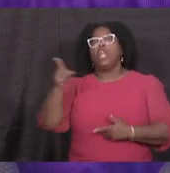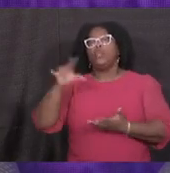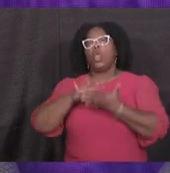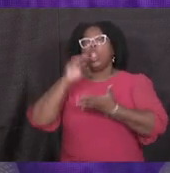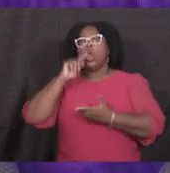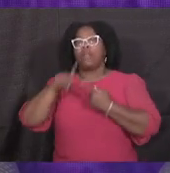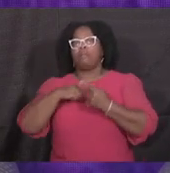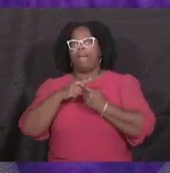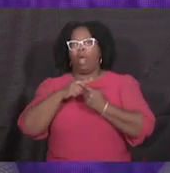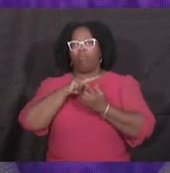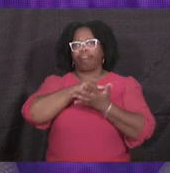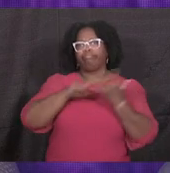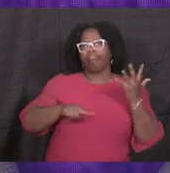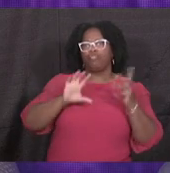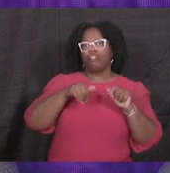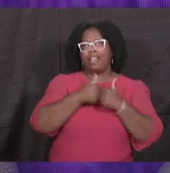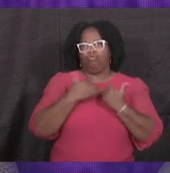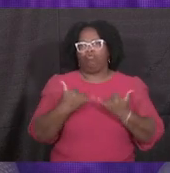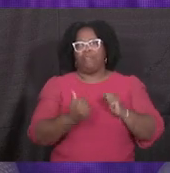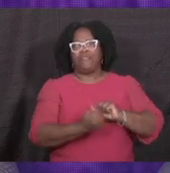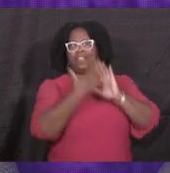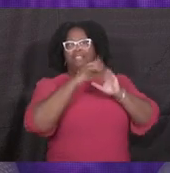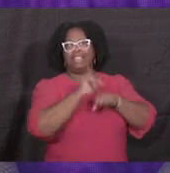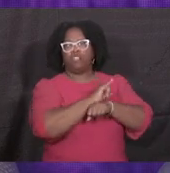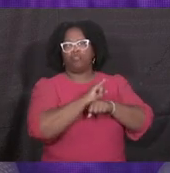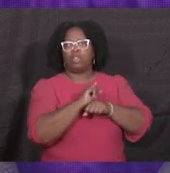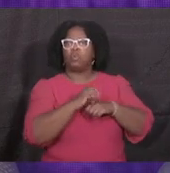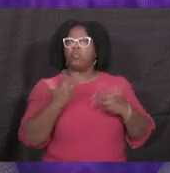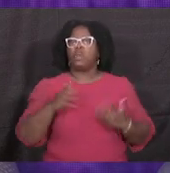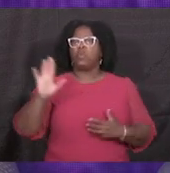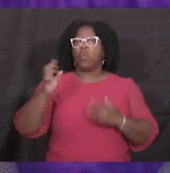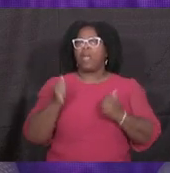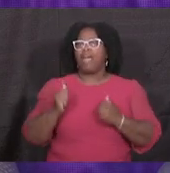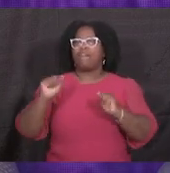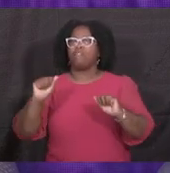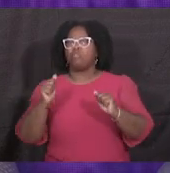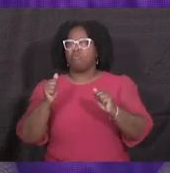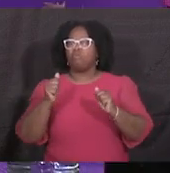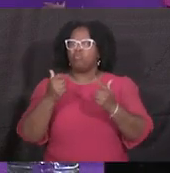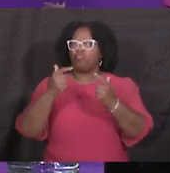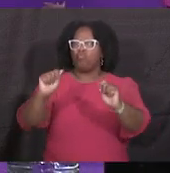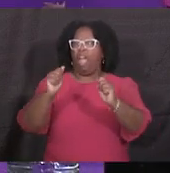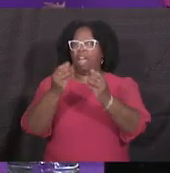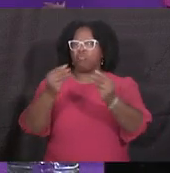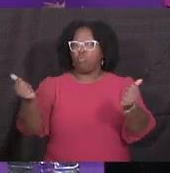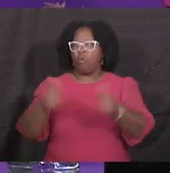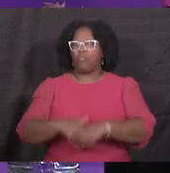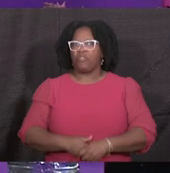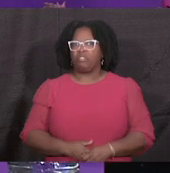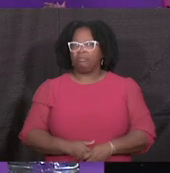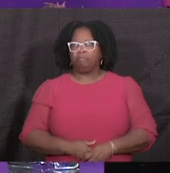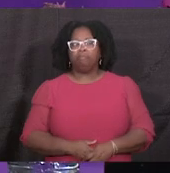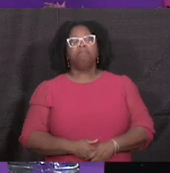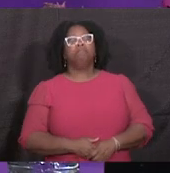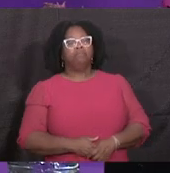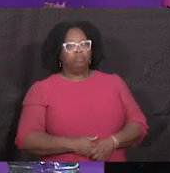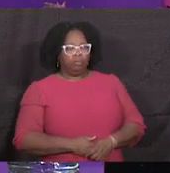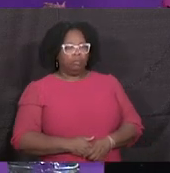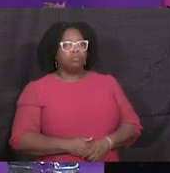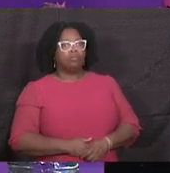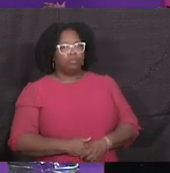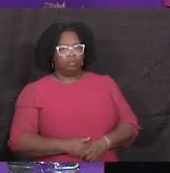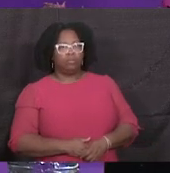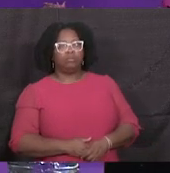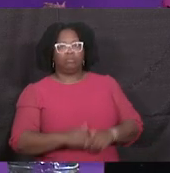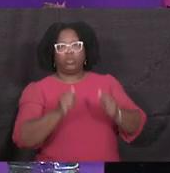facing in the industry, and what efforts did you put in place to address them? Yeah, so during my time at